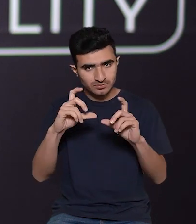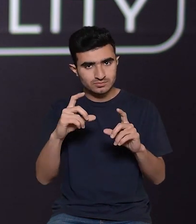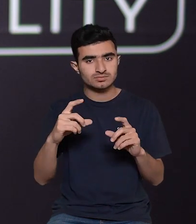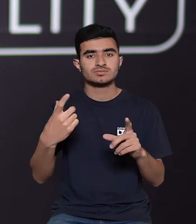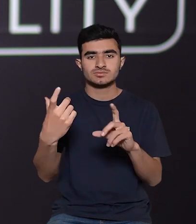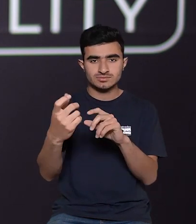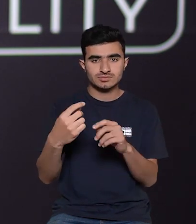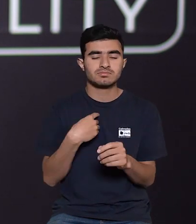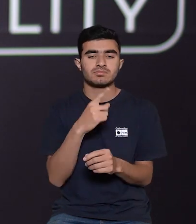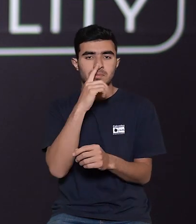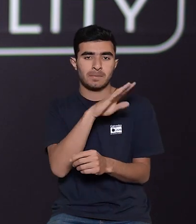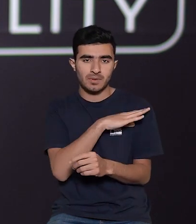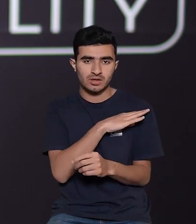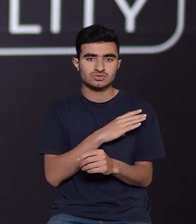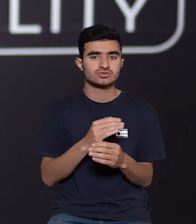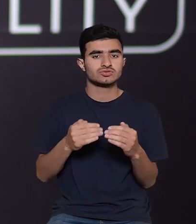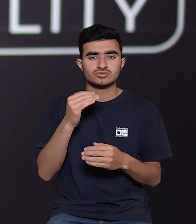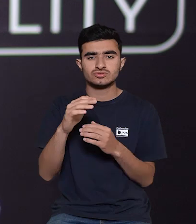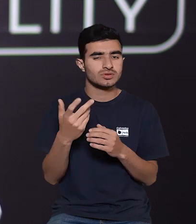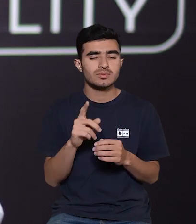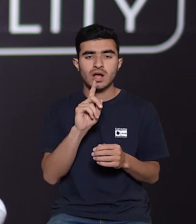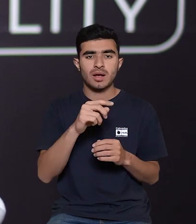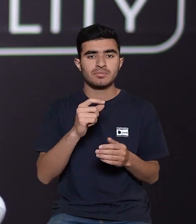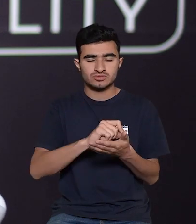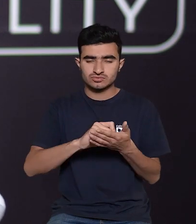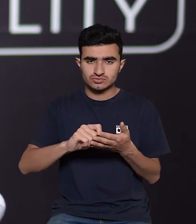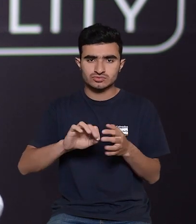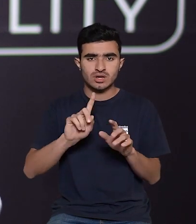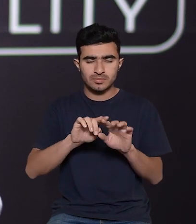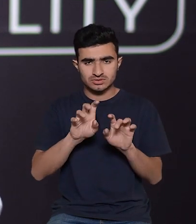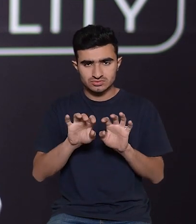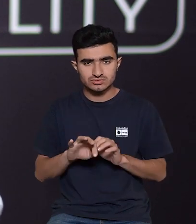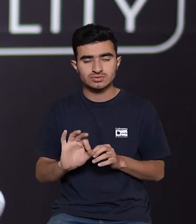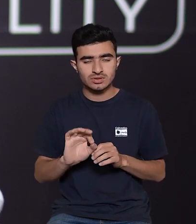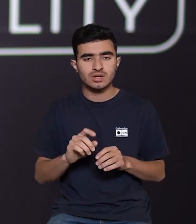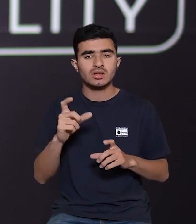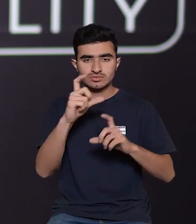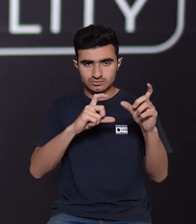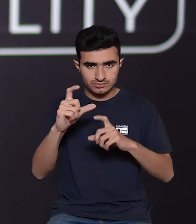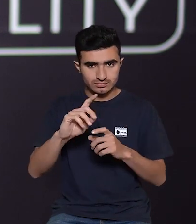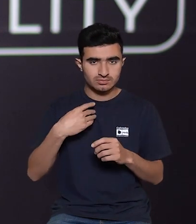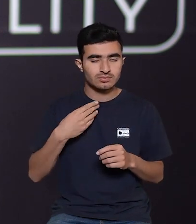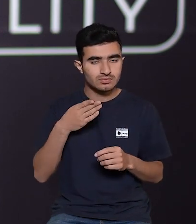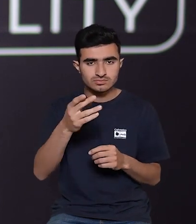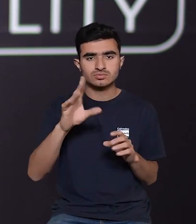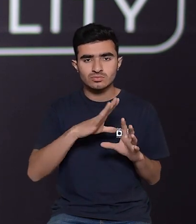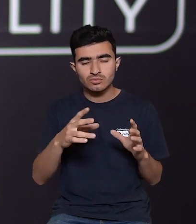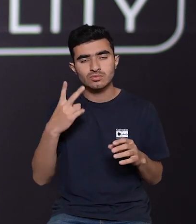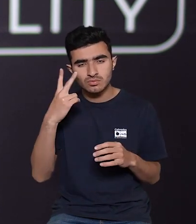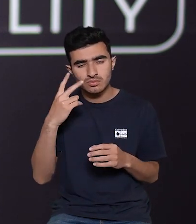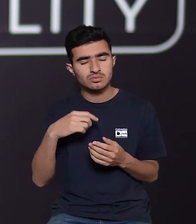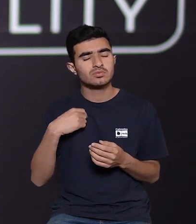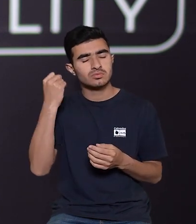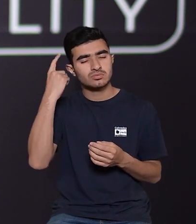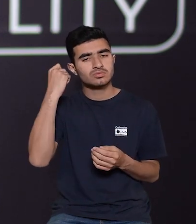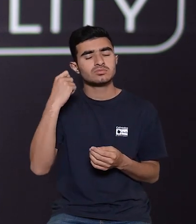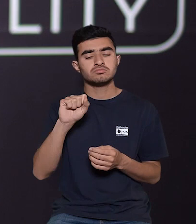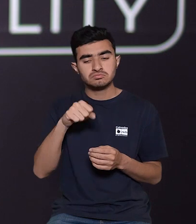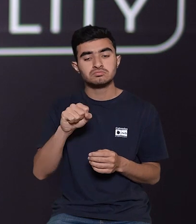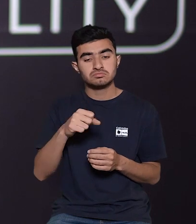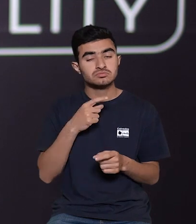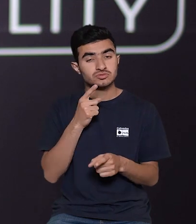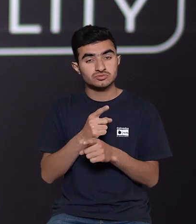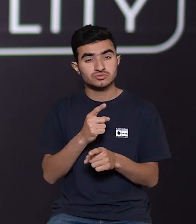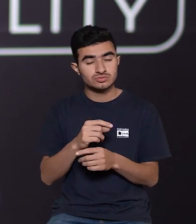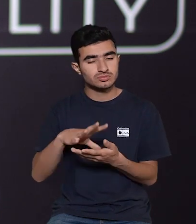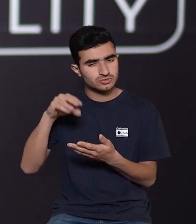my photographs taken, to my sister's ambition, and when she was building her portfolio, we went there. I gained